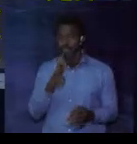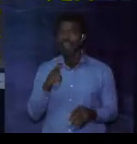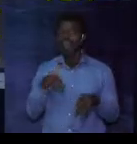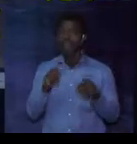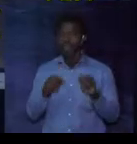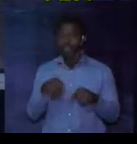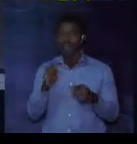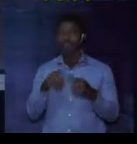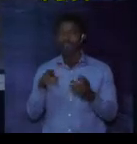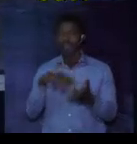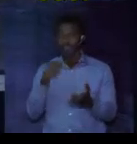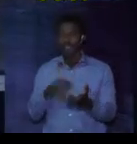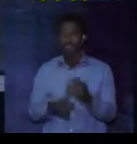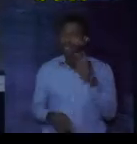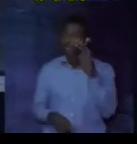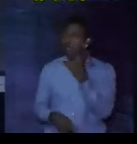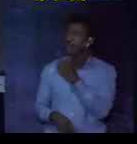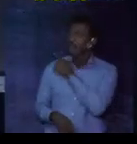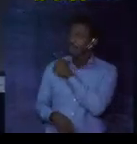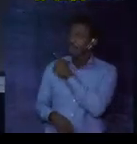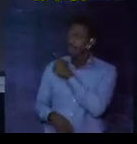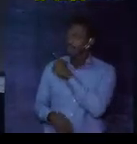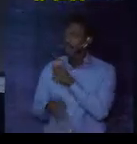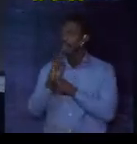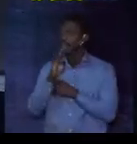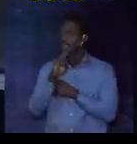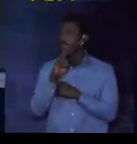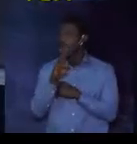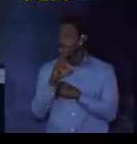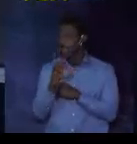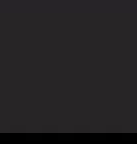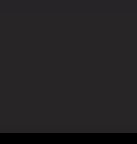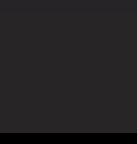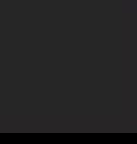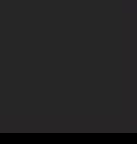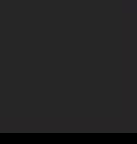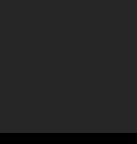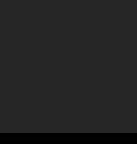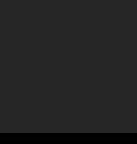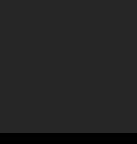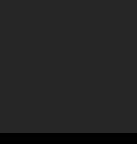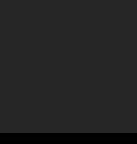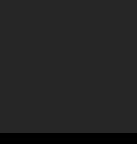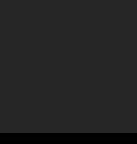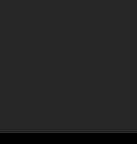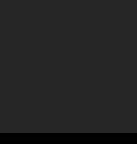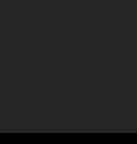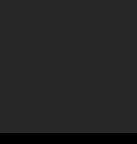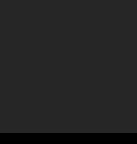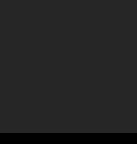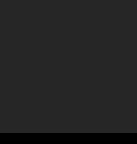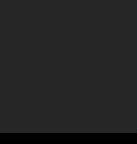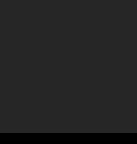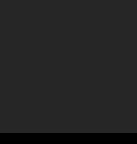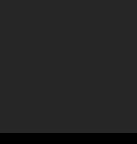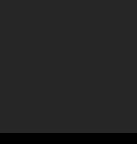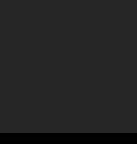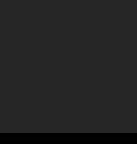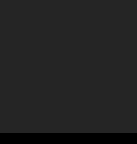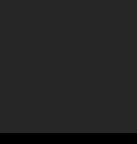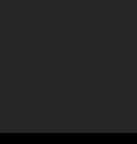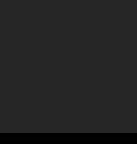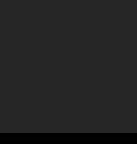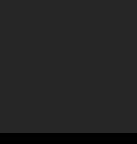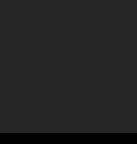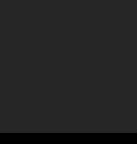to read these numbers. I mean, these are just 3-digit numbers. 425, 123, 756,